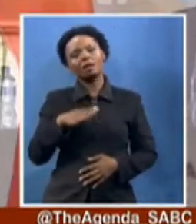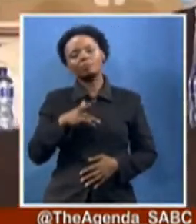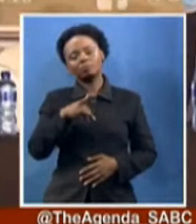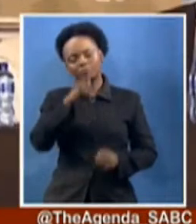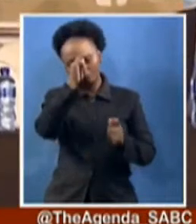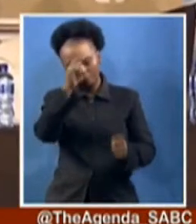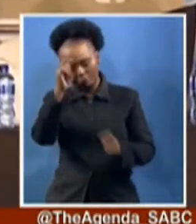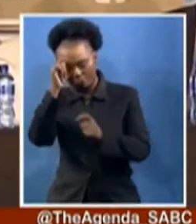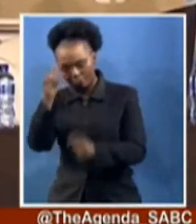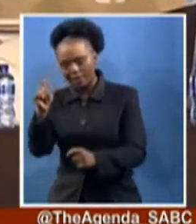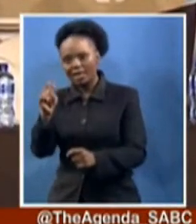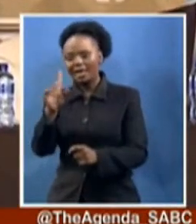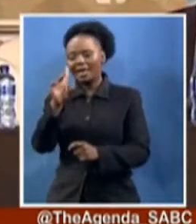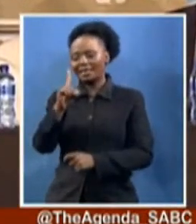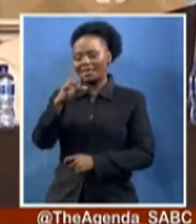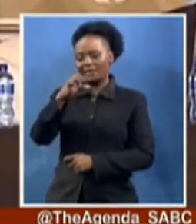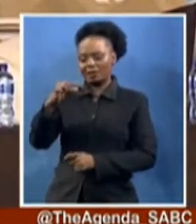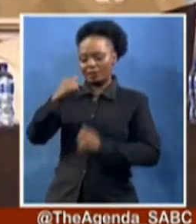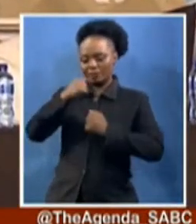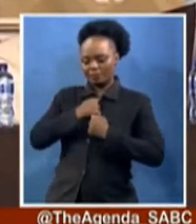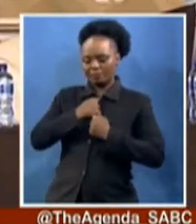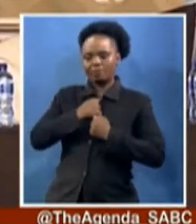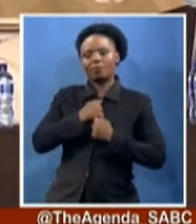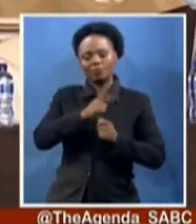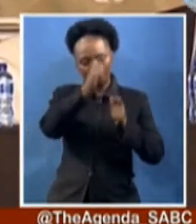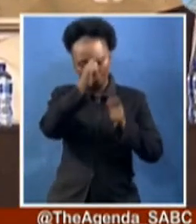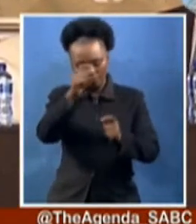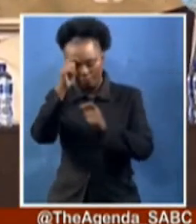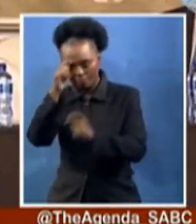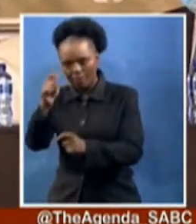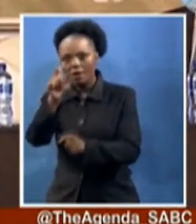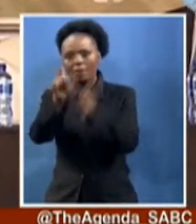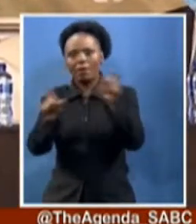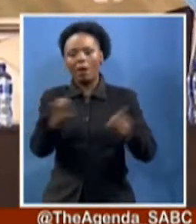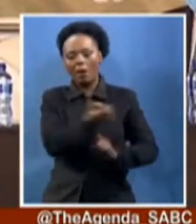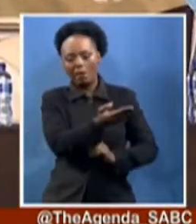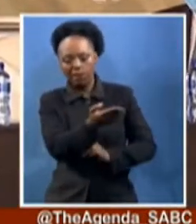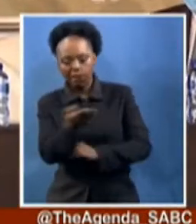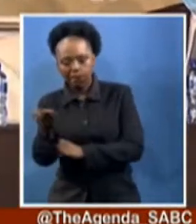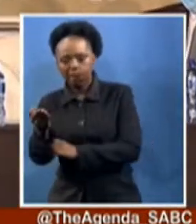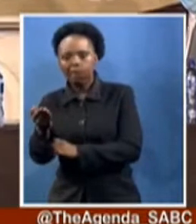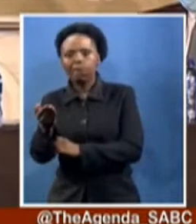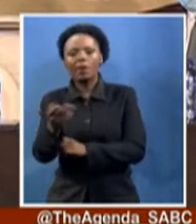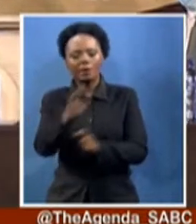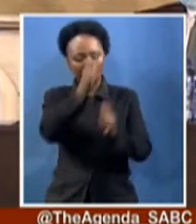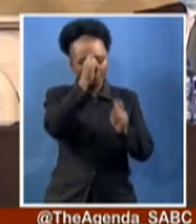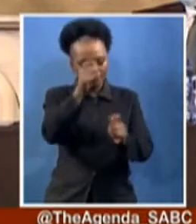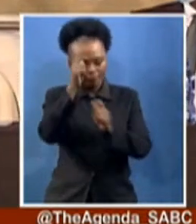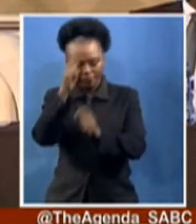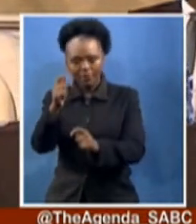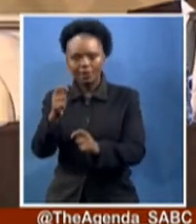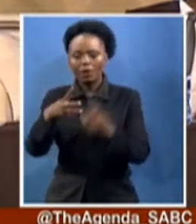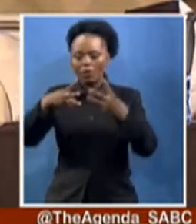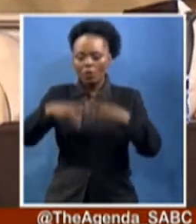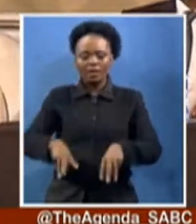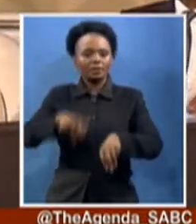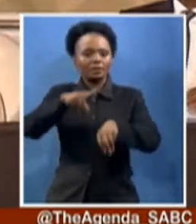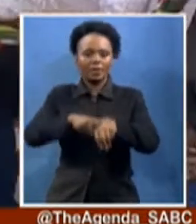here. I'm not going to waste time. La tseba nako ke ya